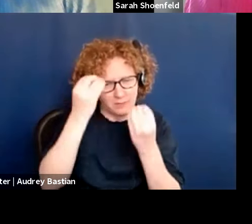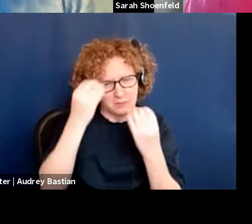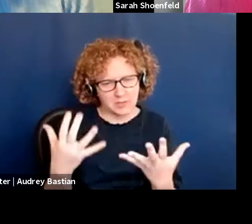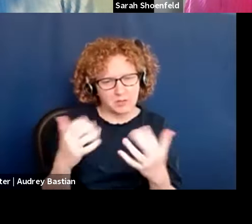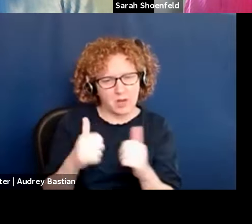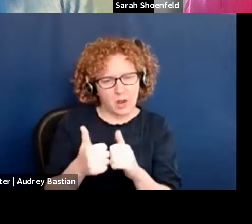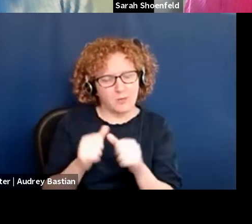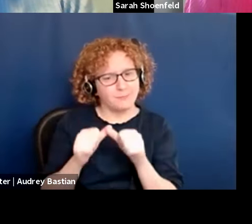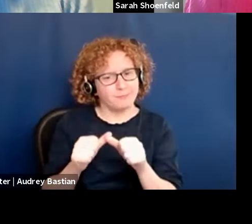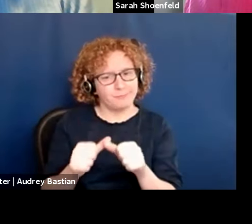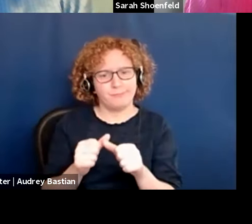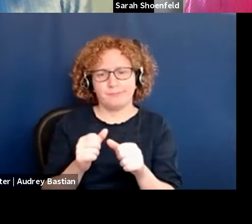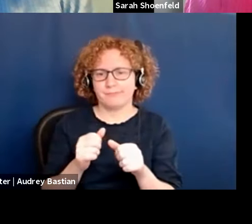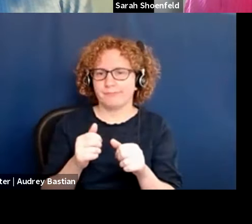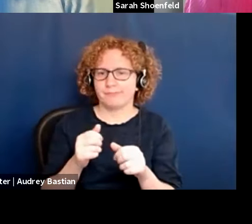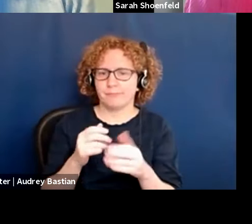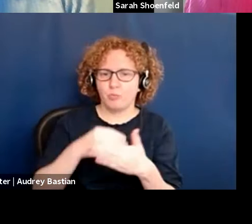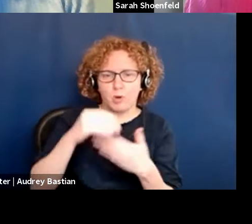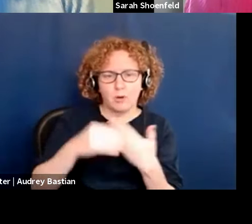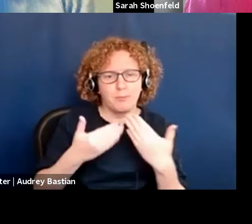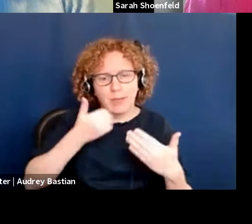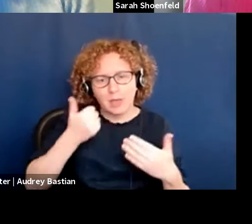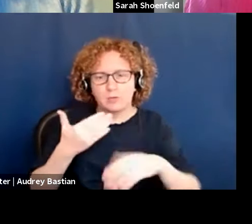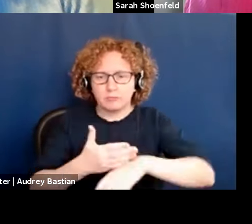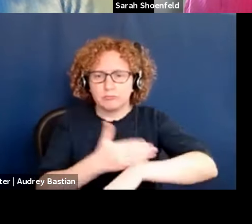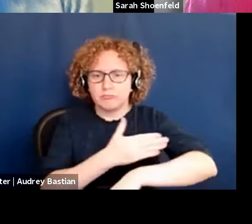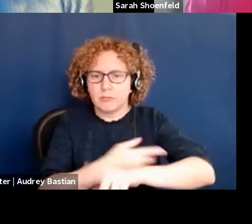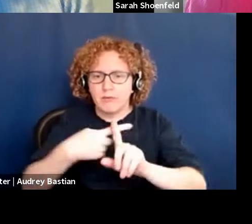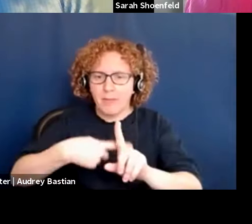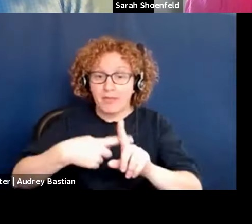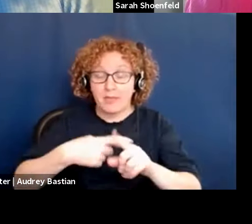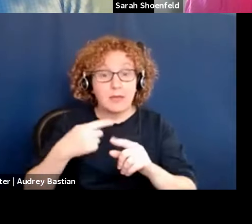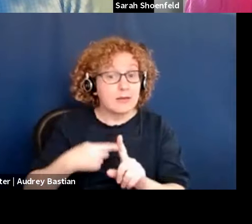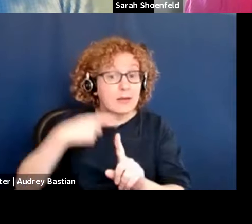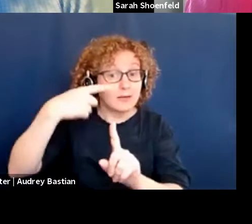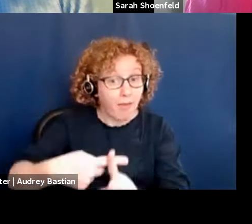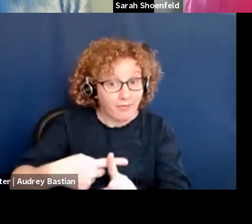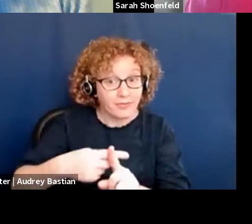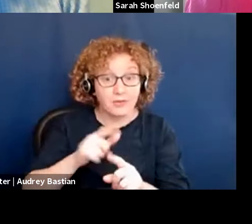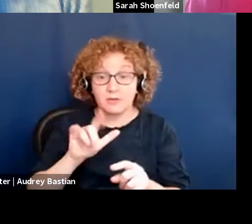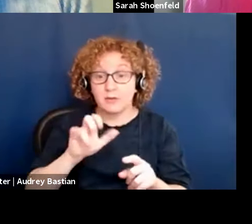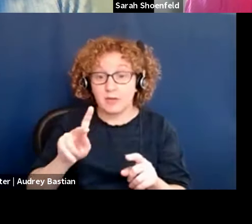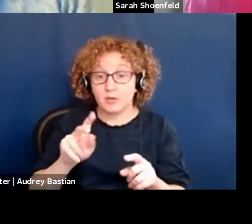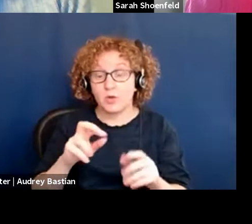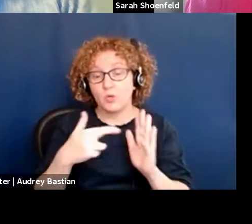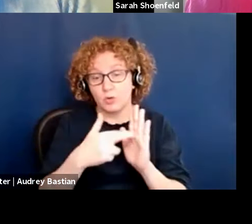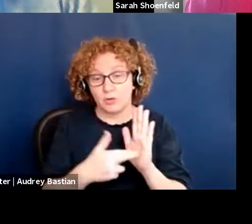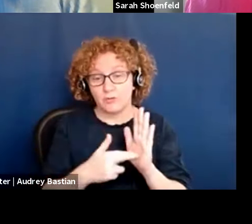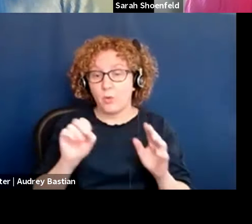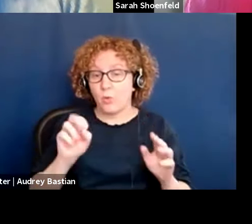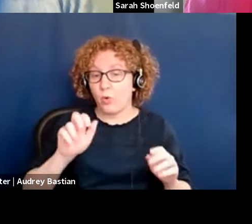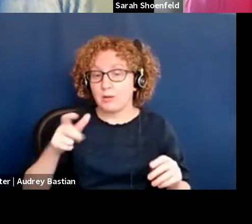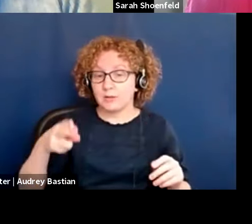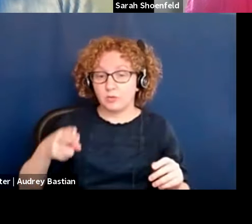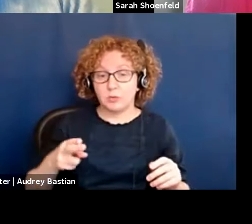we can keep making these programs better from month to month. Next month, she also put the link to the registration for the Oral History